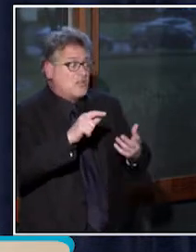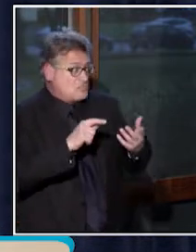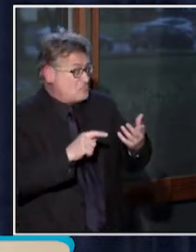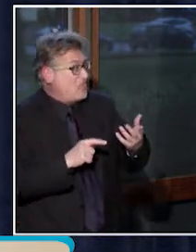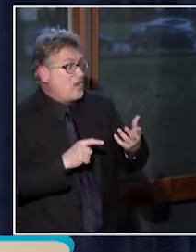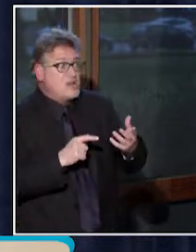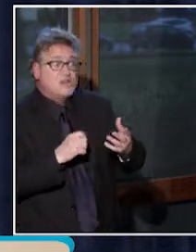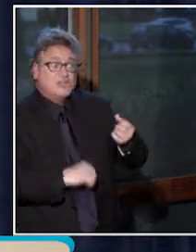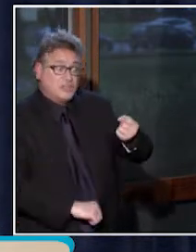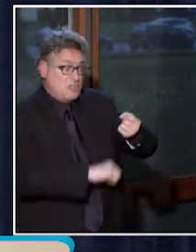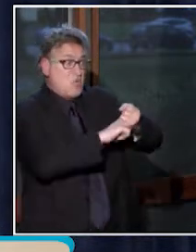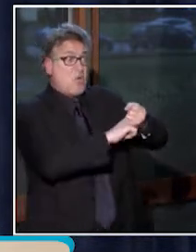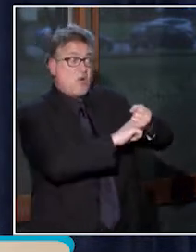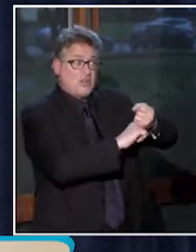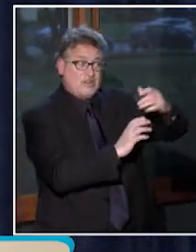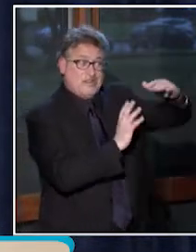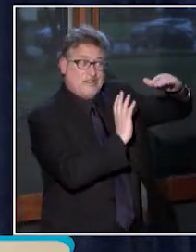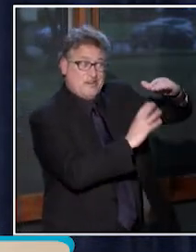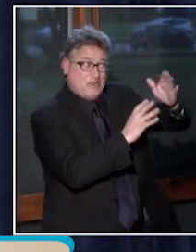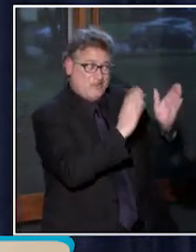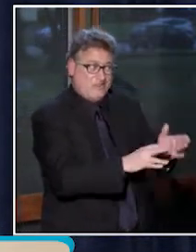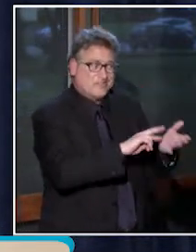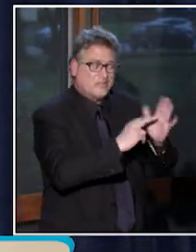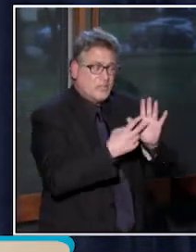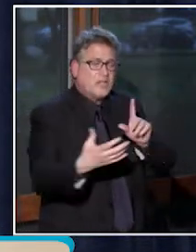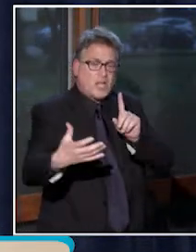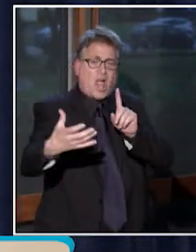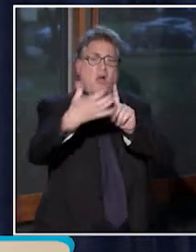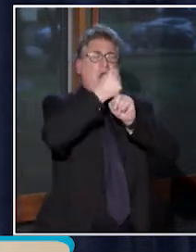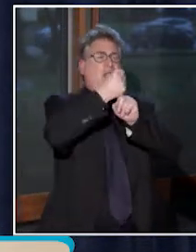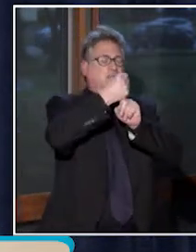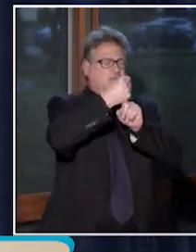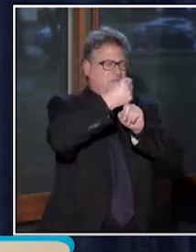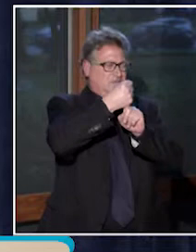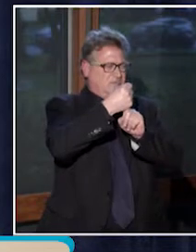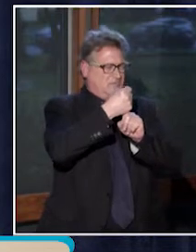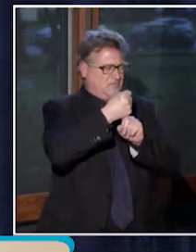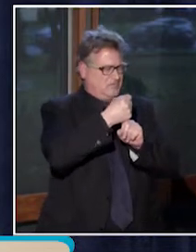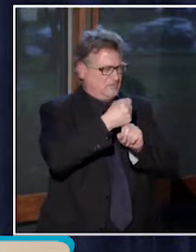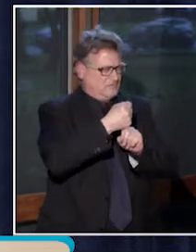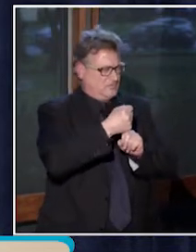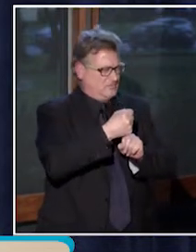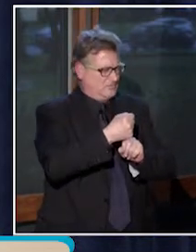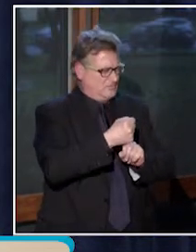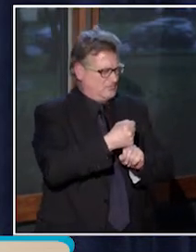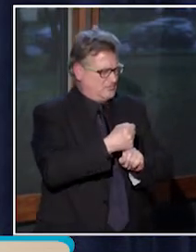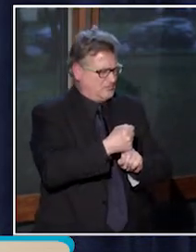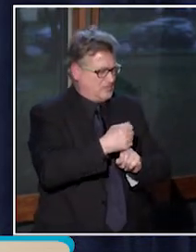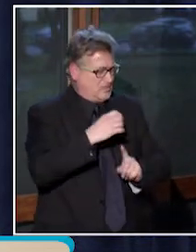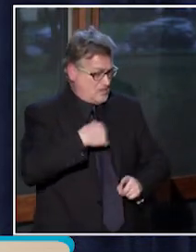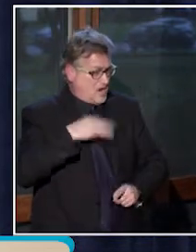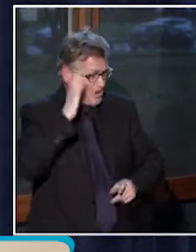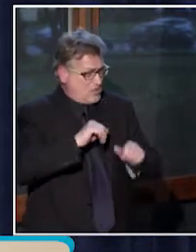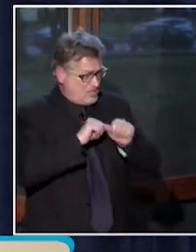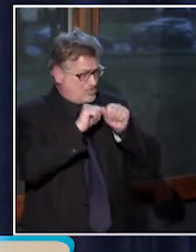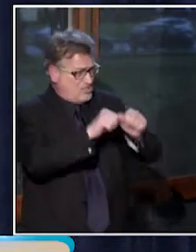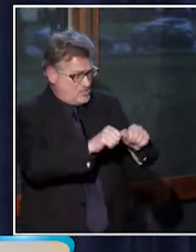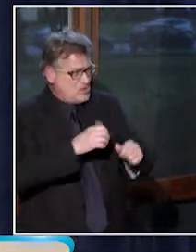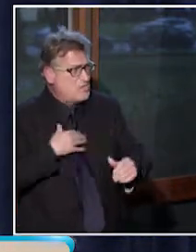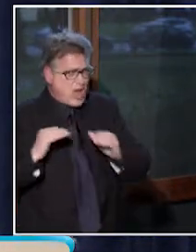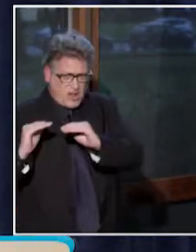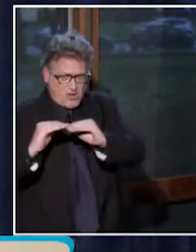for supporting our immigrant communities. I will continue, and my colleagues